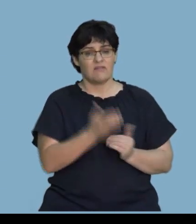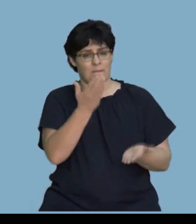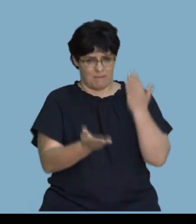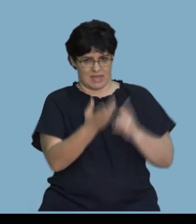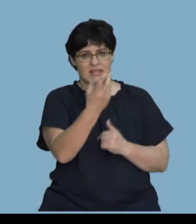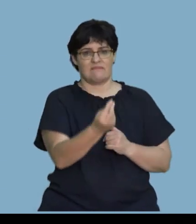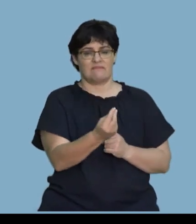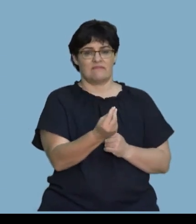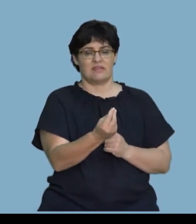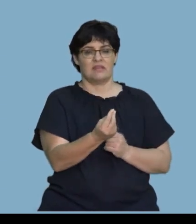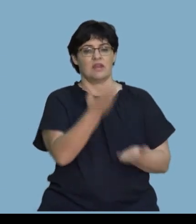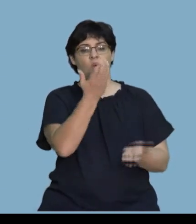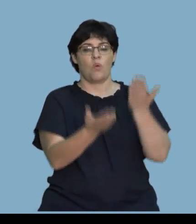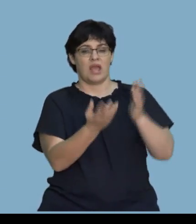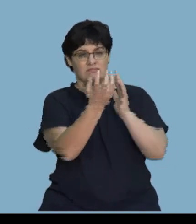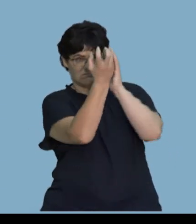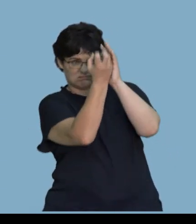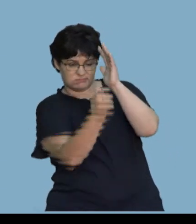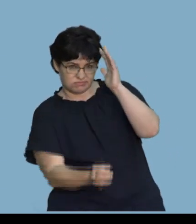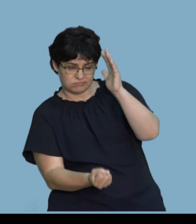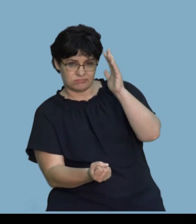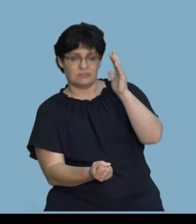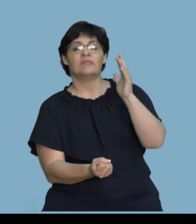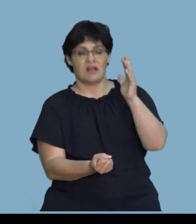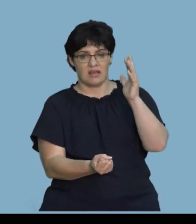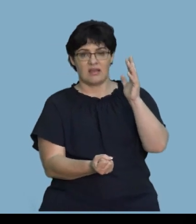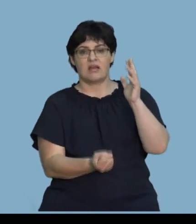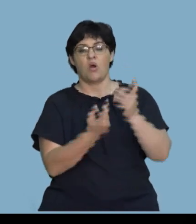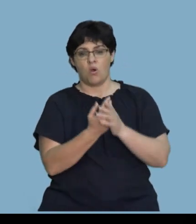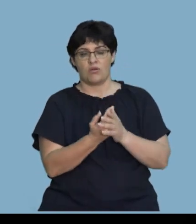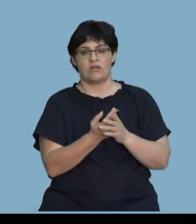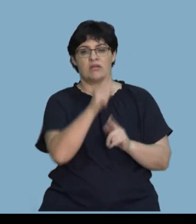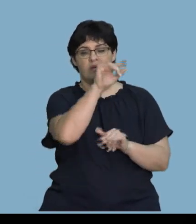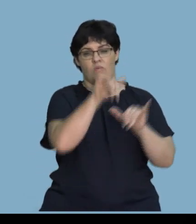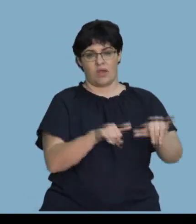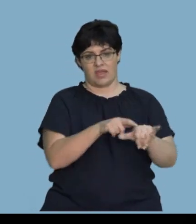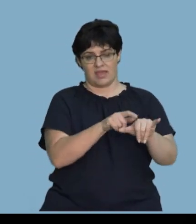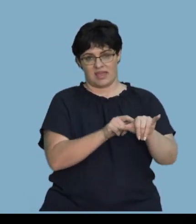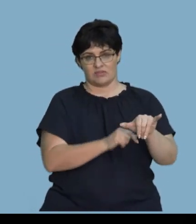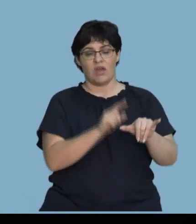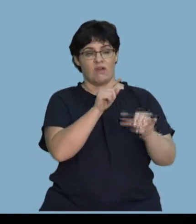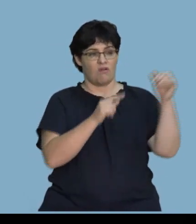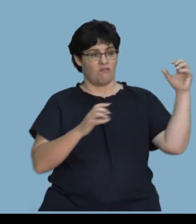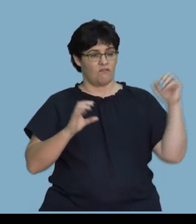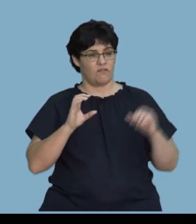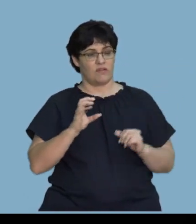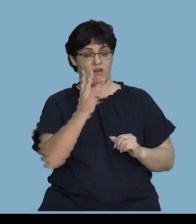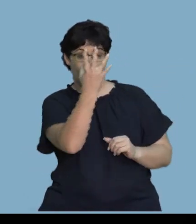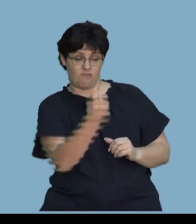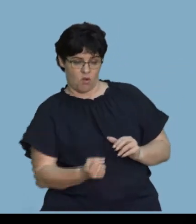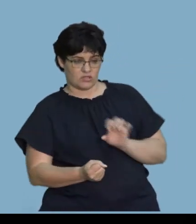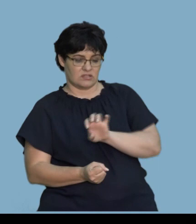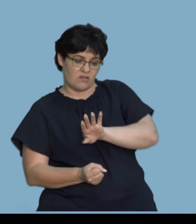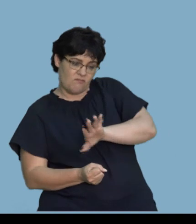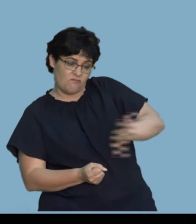weight or the force of gravity acting on sphere Y. So we already have 2 forces. The third one, because these are